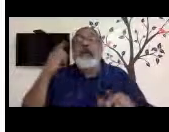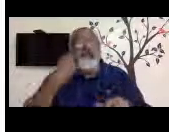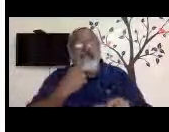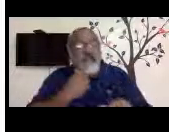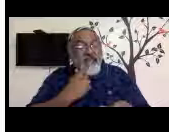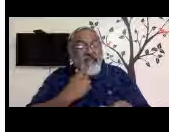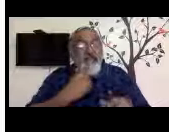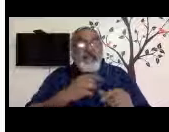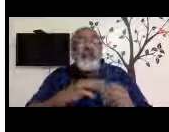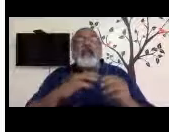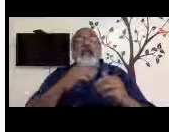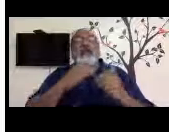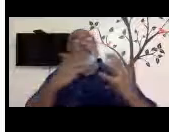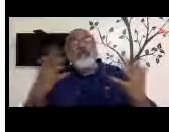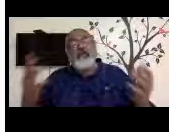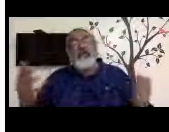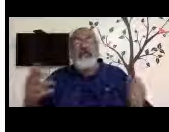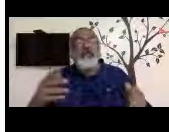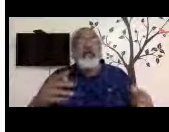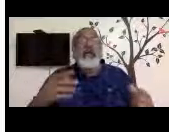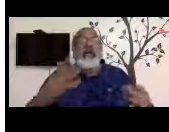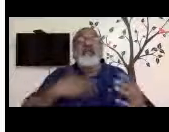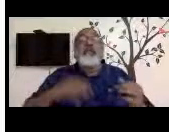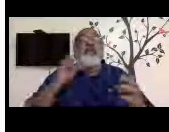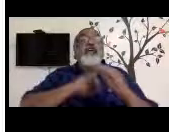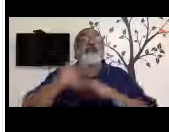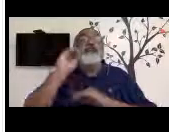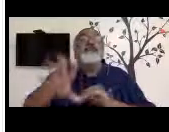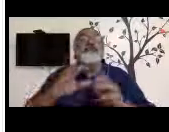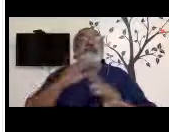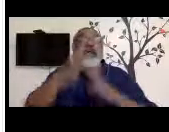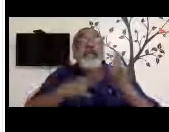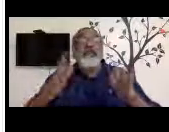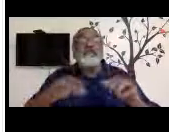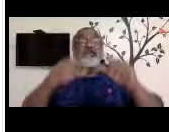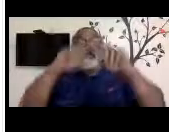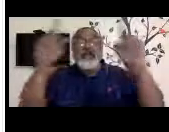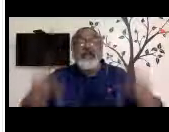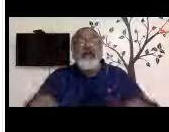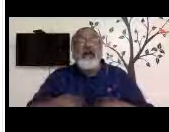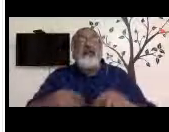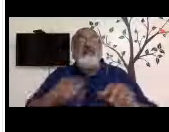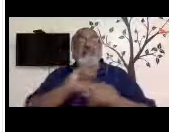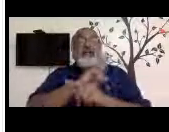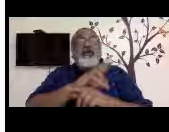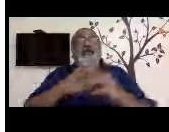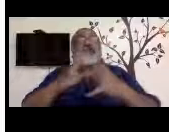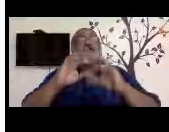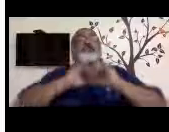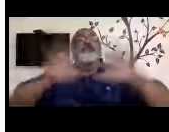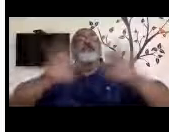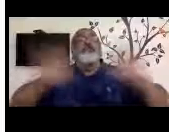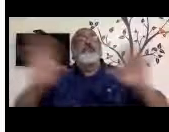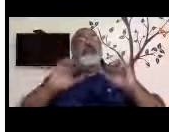deaf people, health information should be provided in sign language formats. And similarly, for people with visual impairment